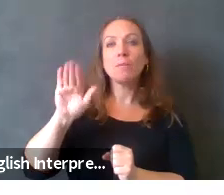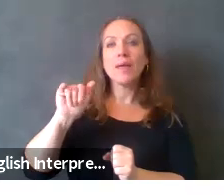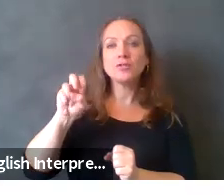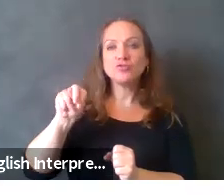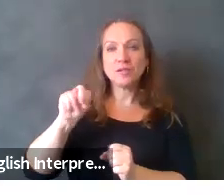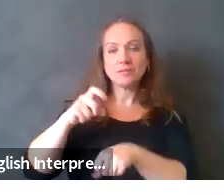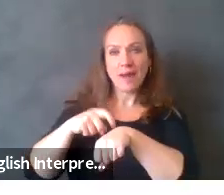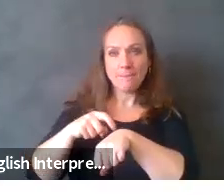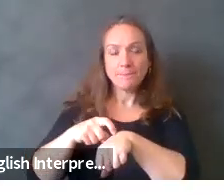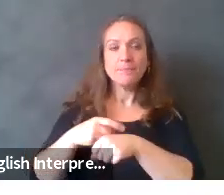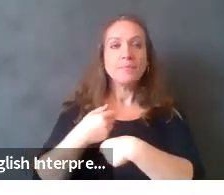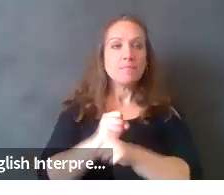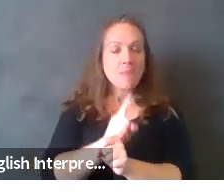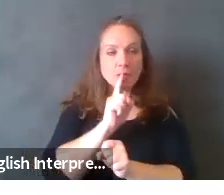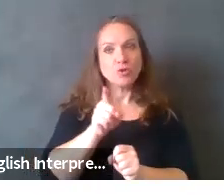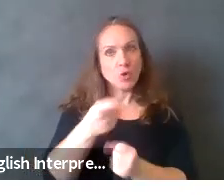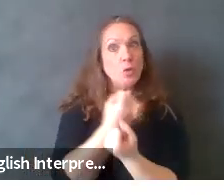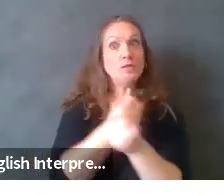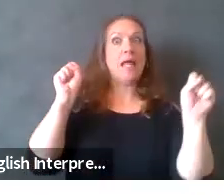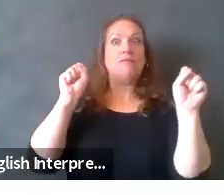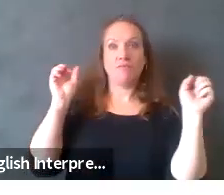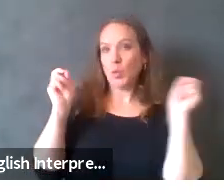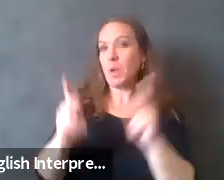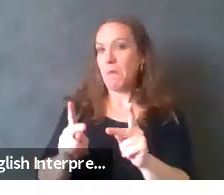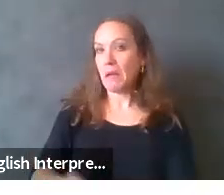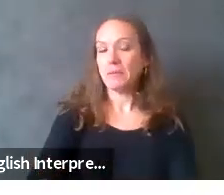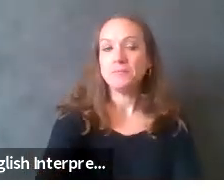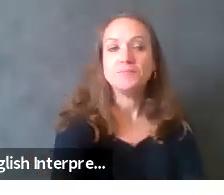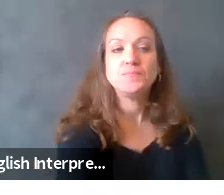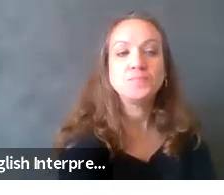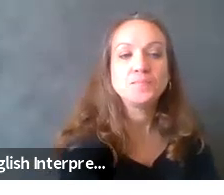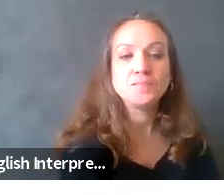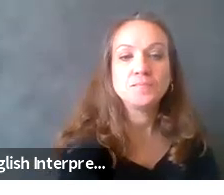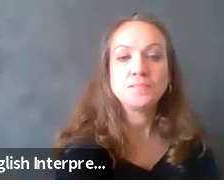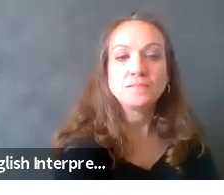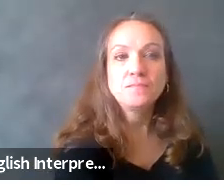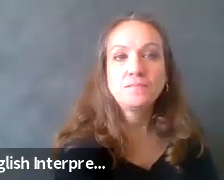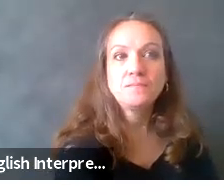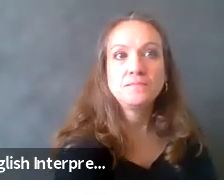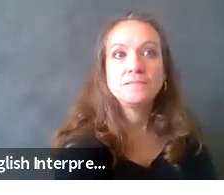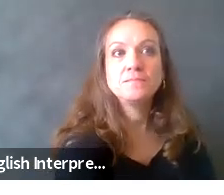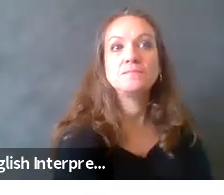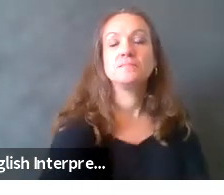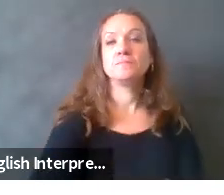make sure that you are safe. And so again, next slide, please.